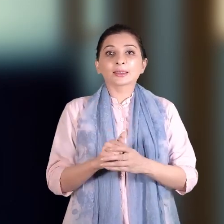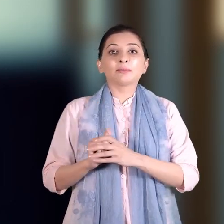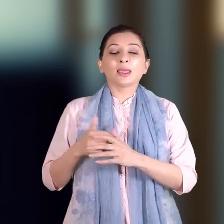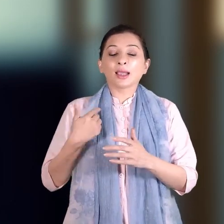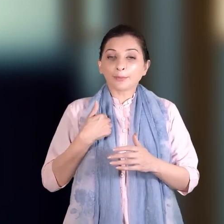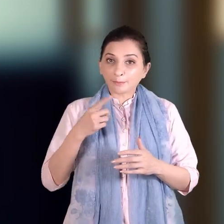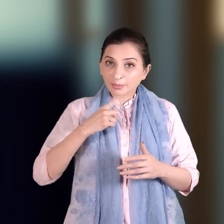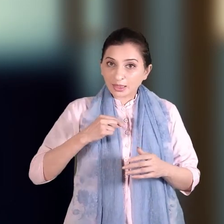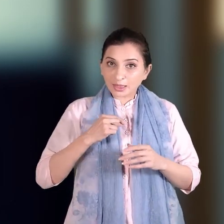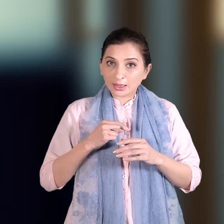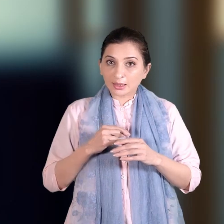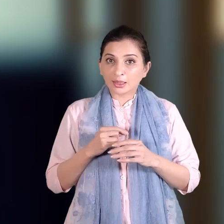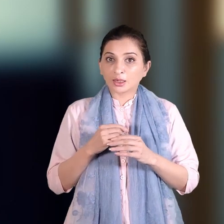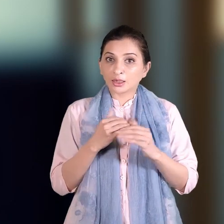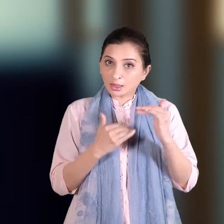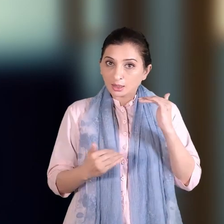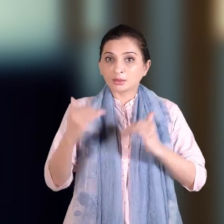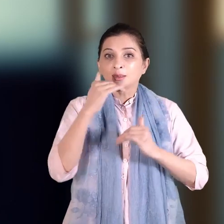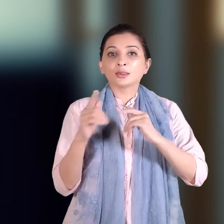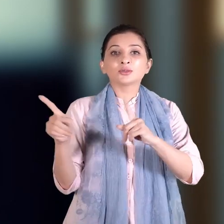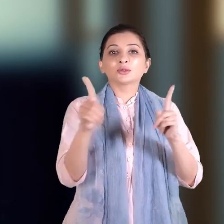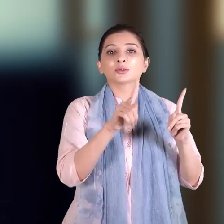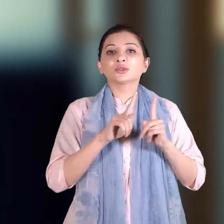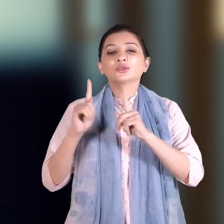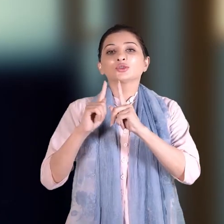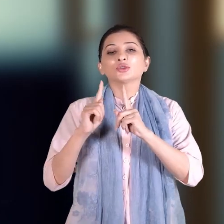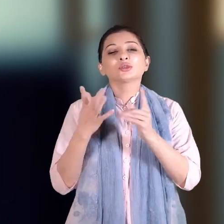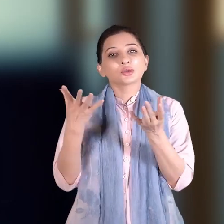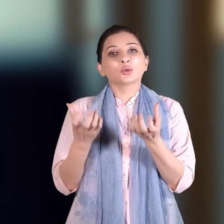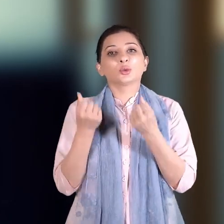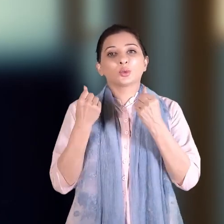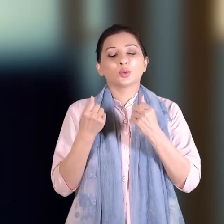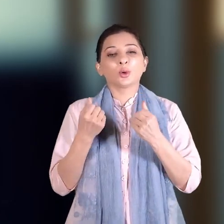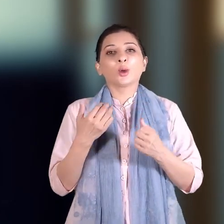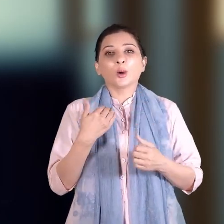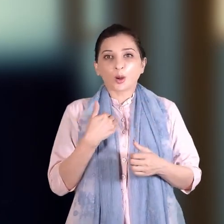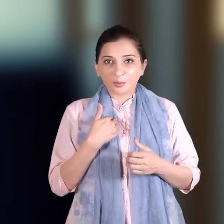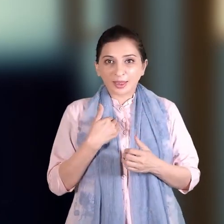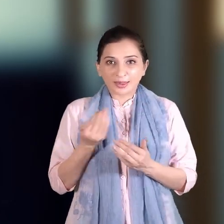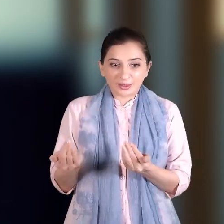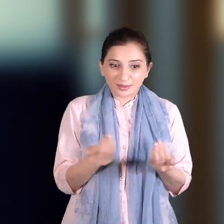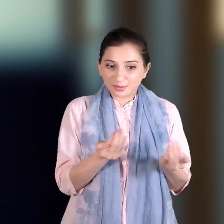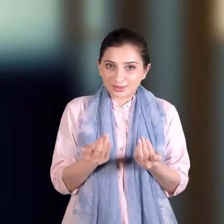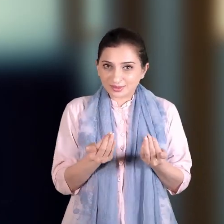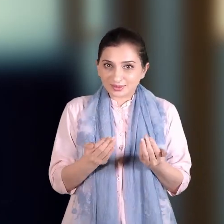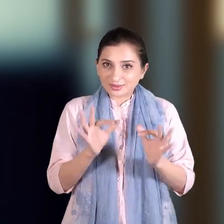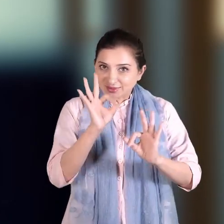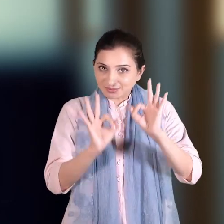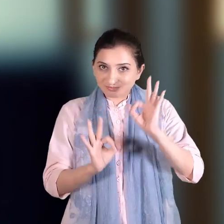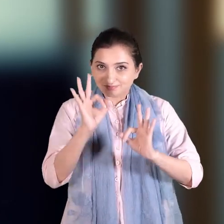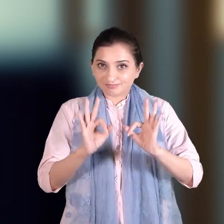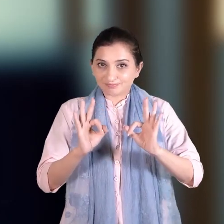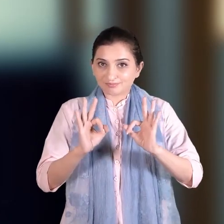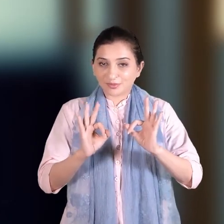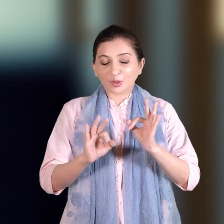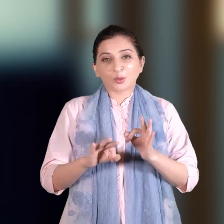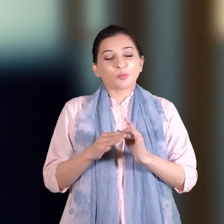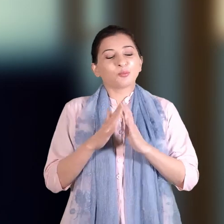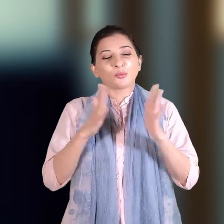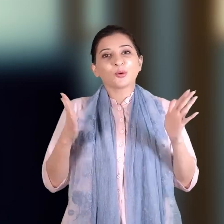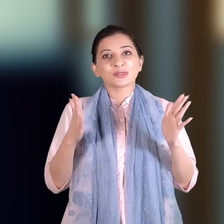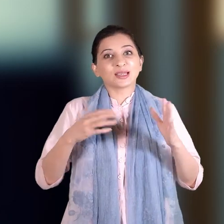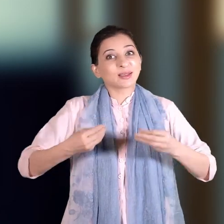and for my family. And I started to finally enjoy motherhood and not take it as